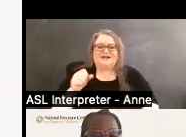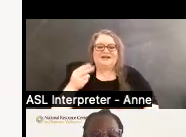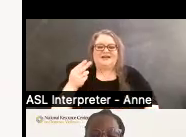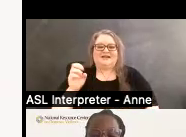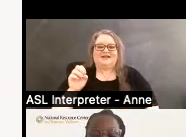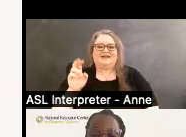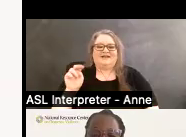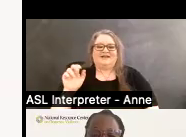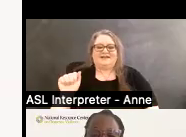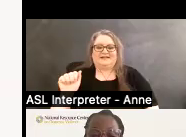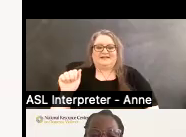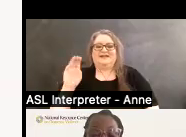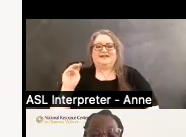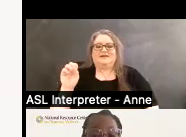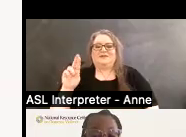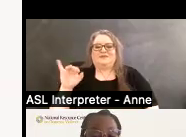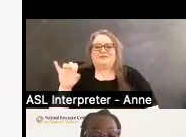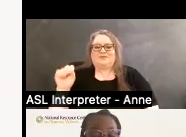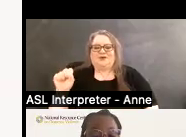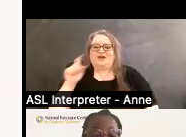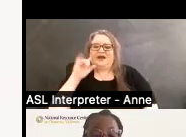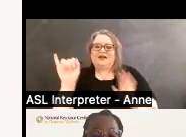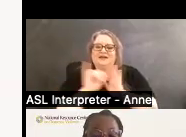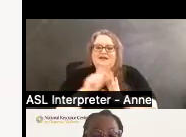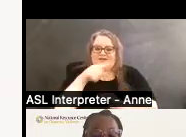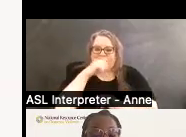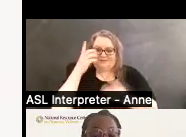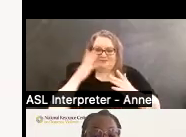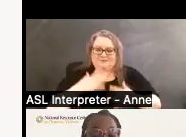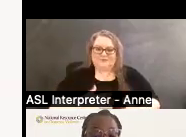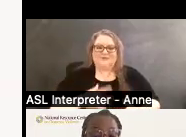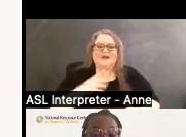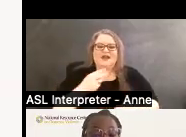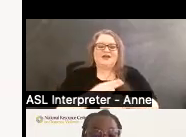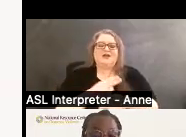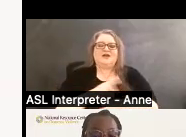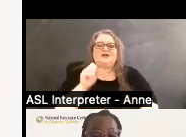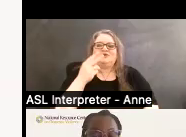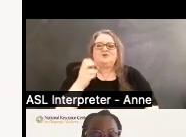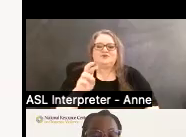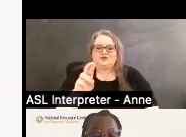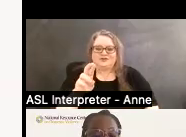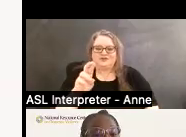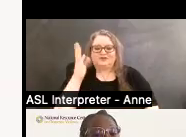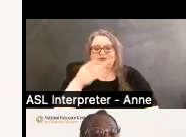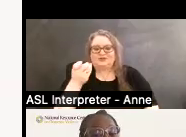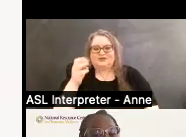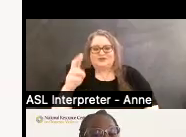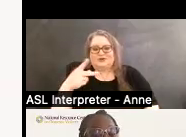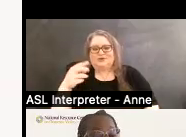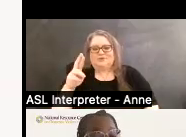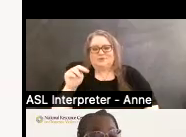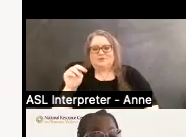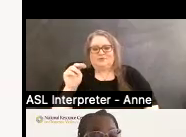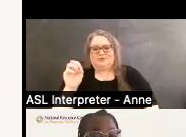Morris. I identify as Black and use she, her pronouns. I am